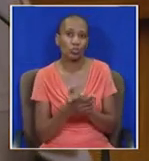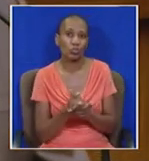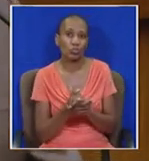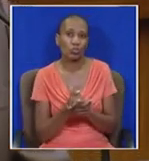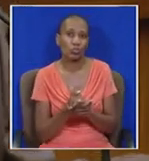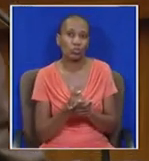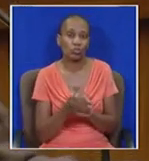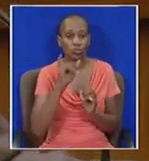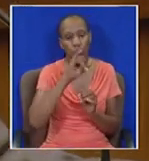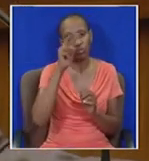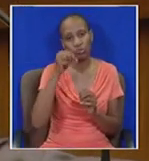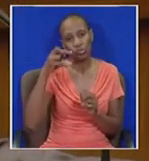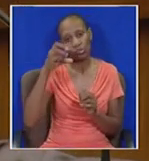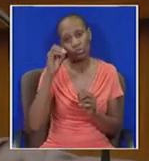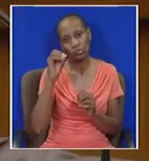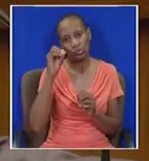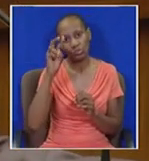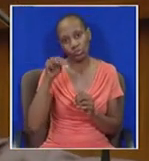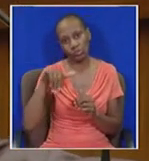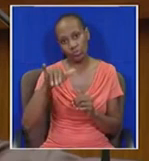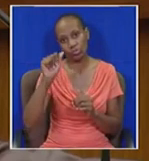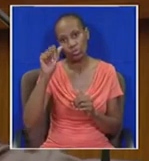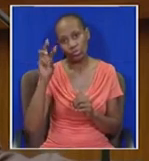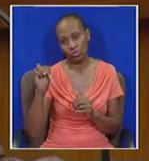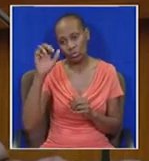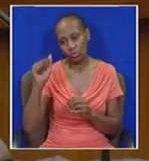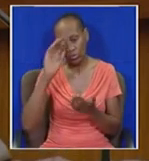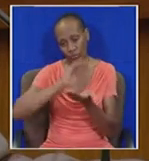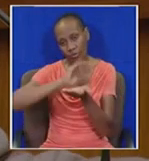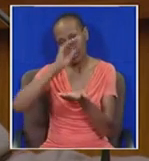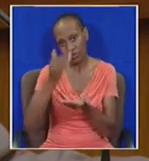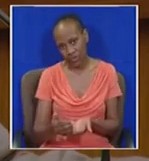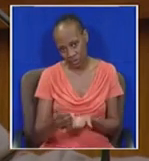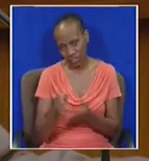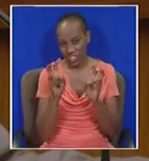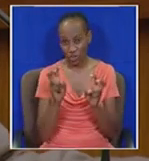the Ingonyama Trust. I just want to say that